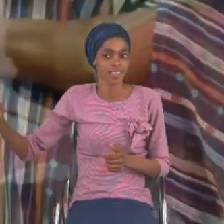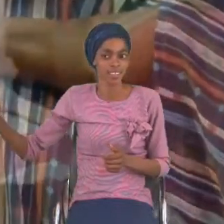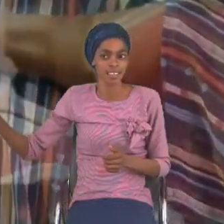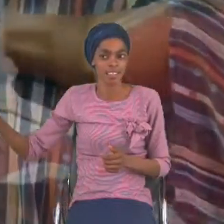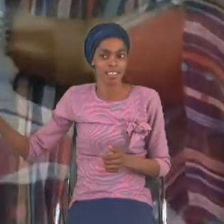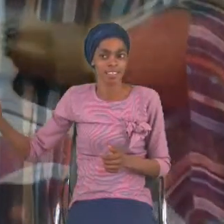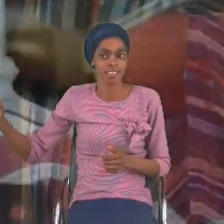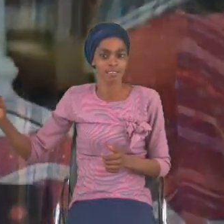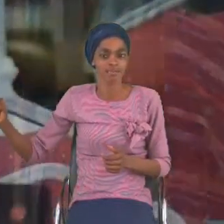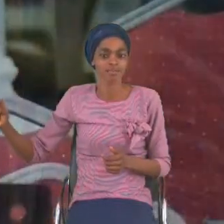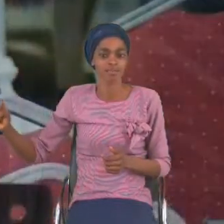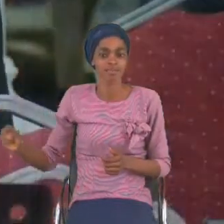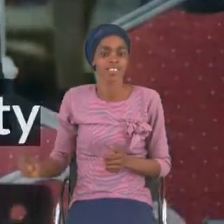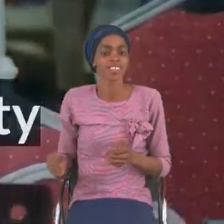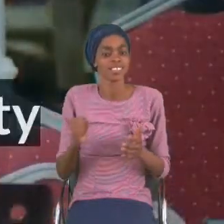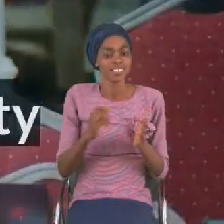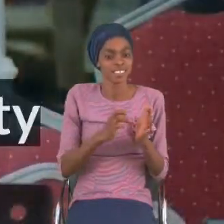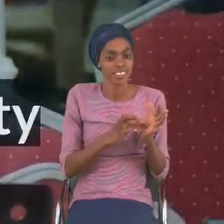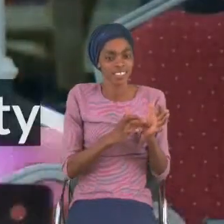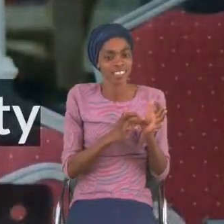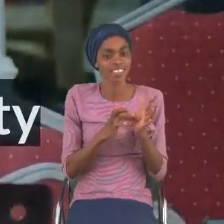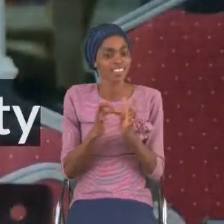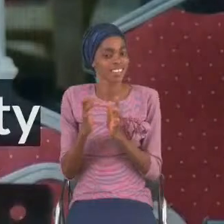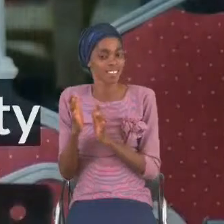principalities. I say Jesus,